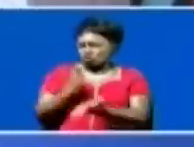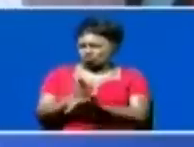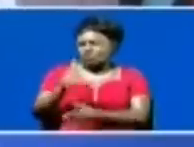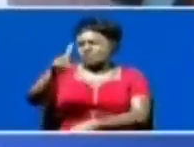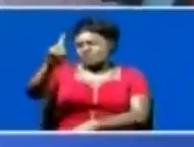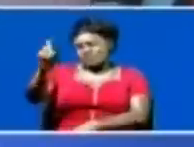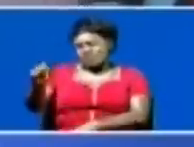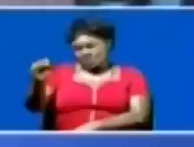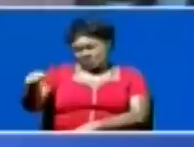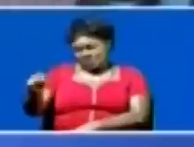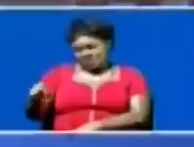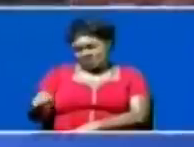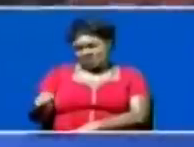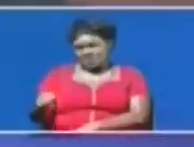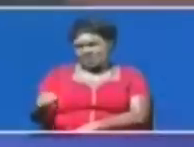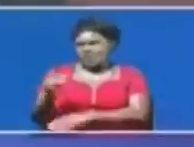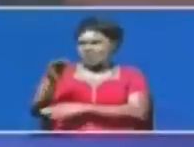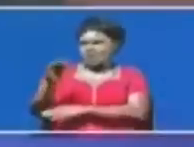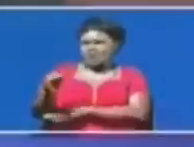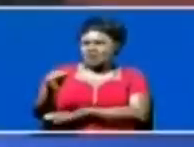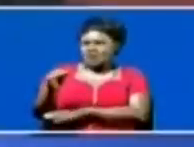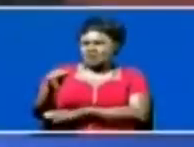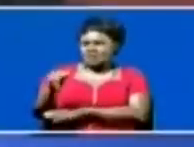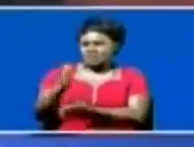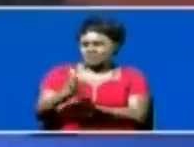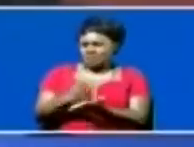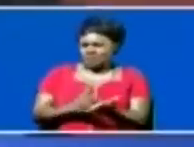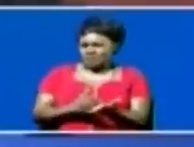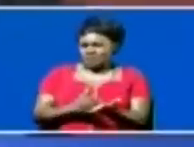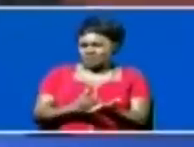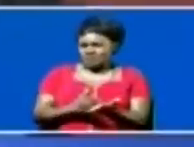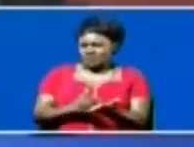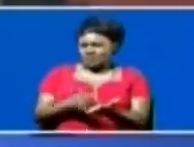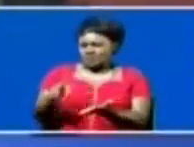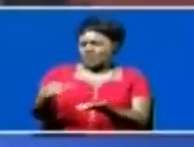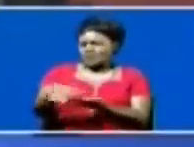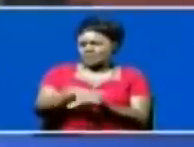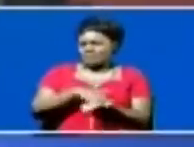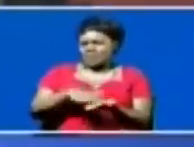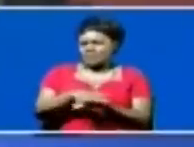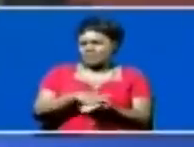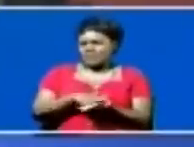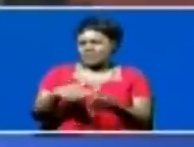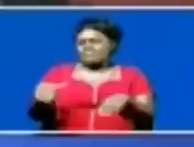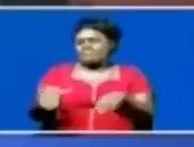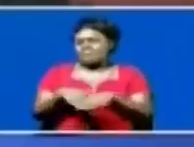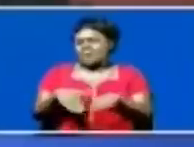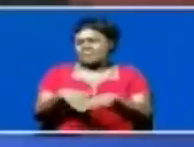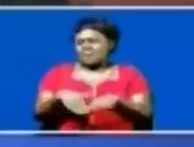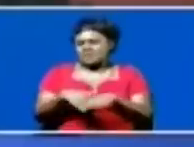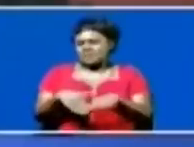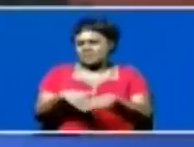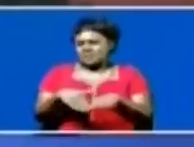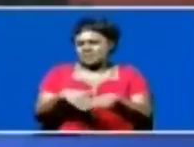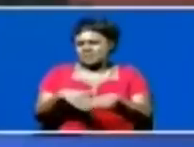Yes, and we've asked him about that particular session because it is on that basis that members, infuriated